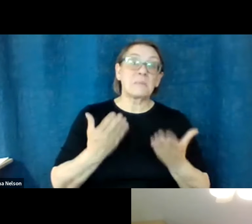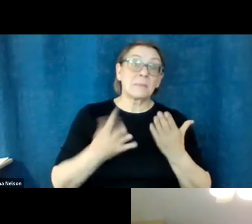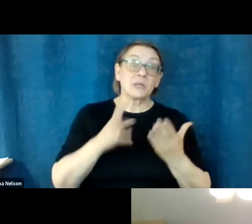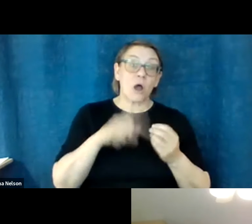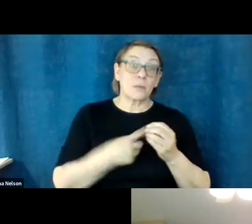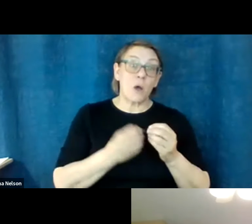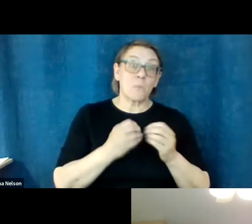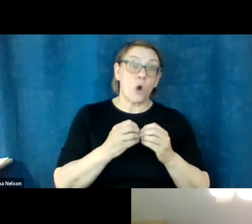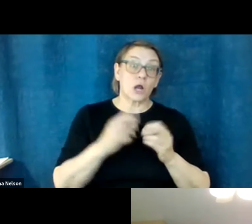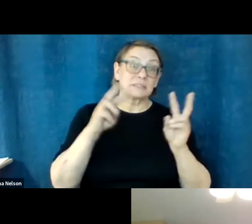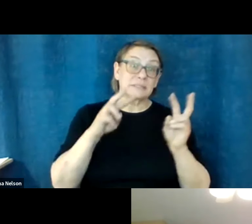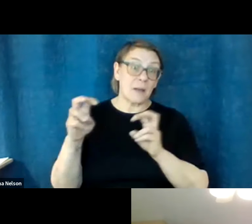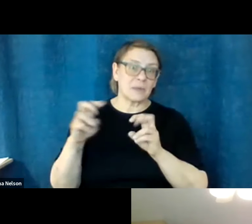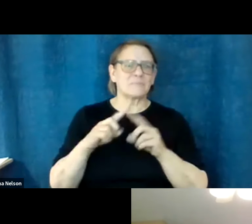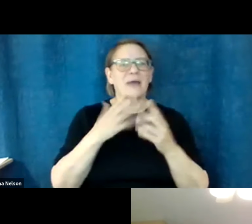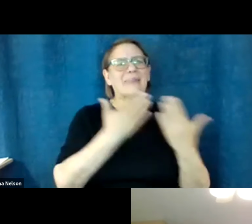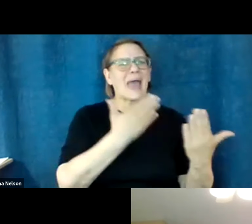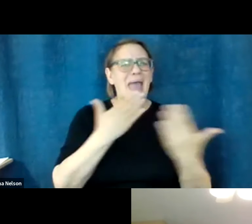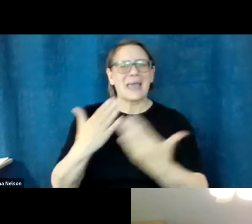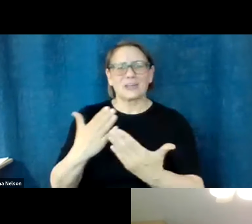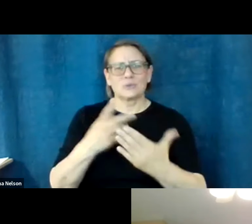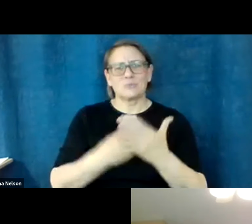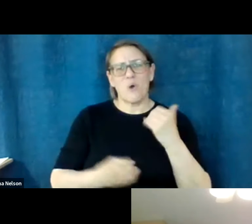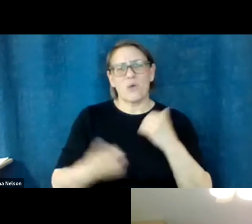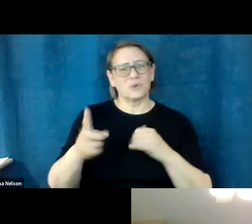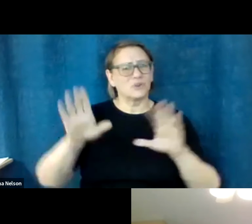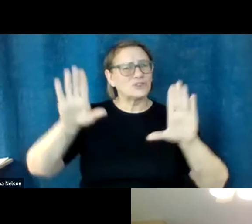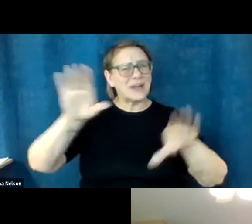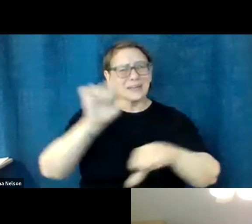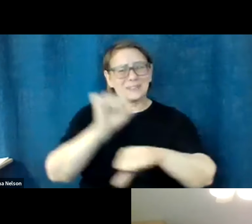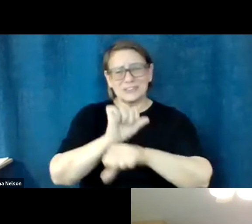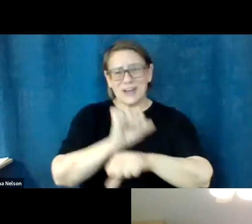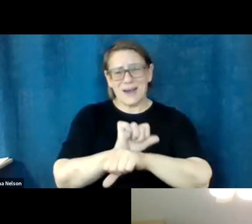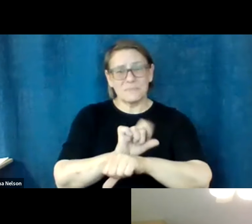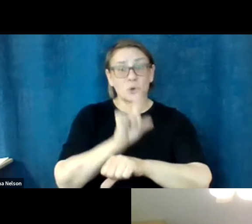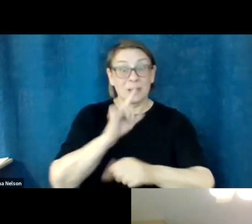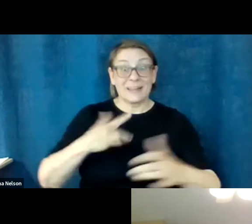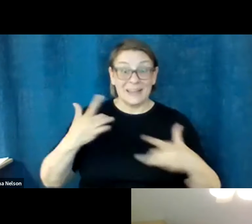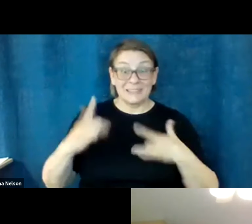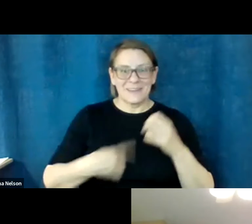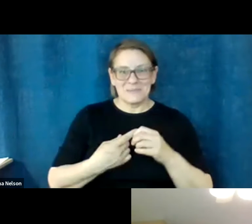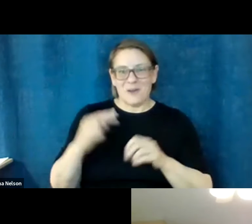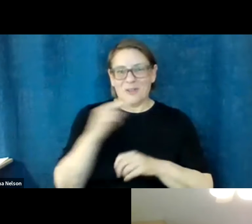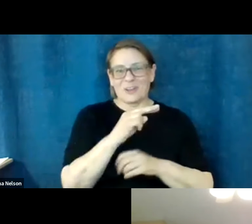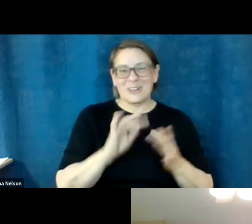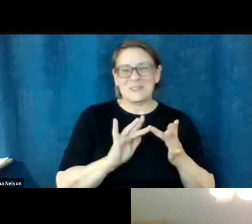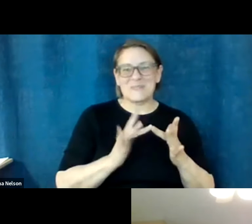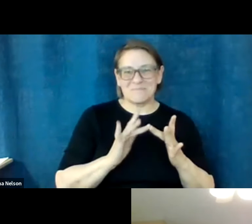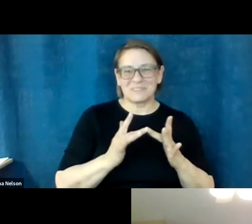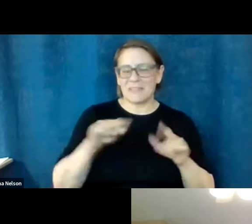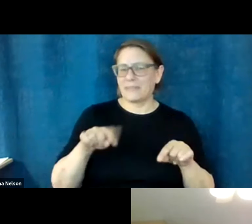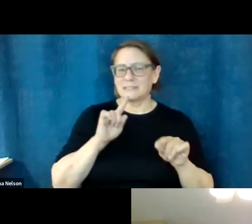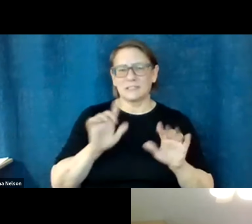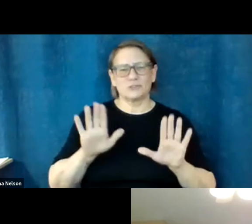topics. But a big thank you to you and Alex. I did a tremendous job. Really excited about the website. This is